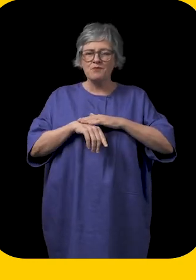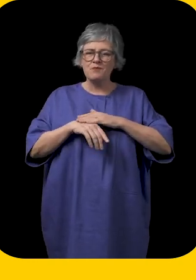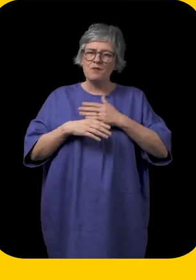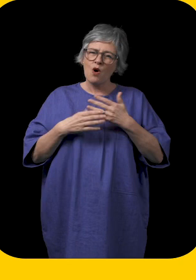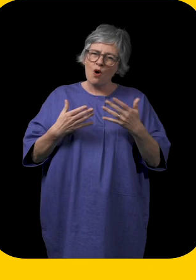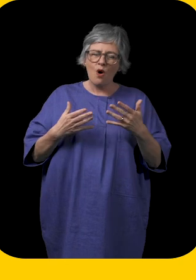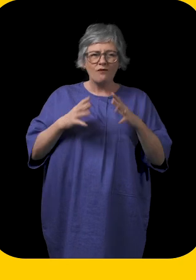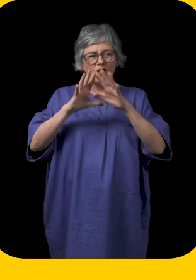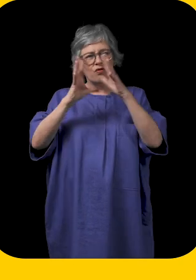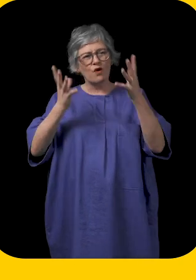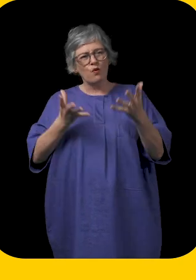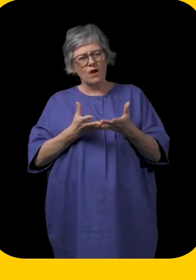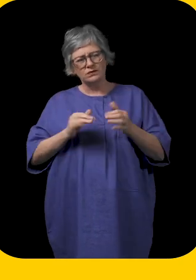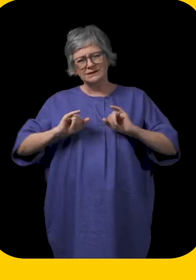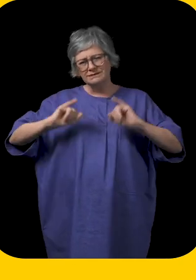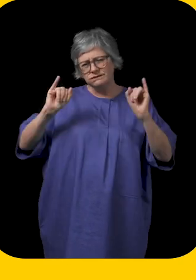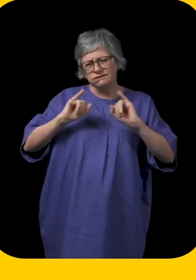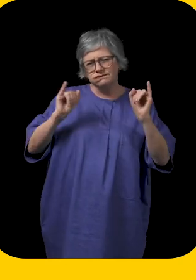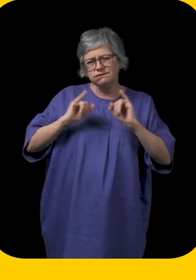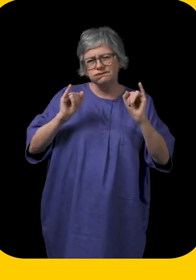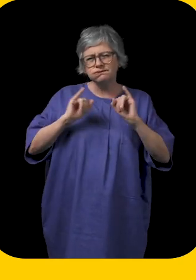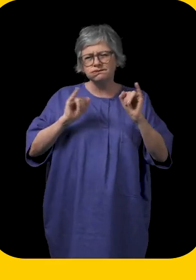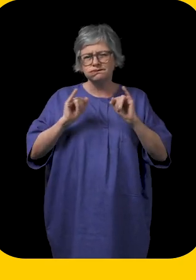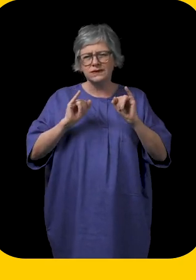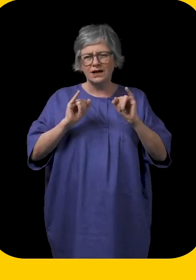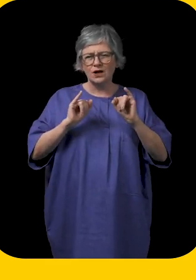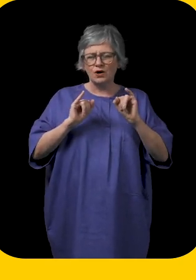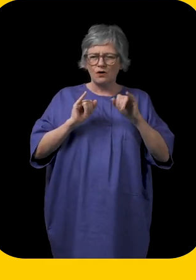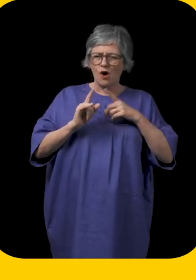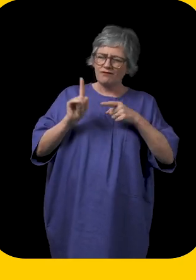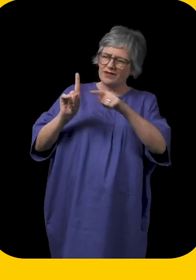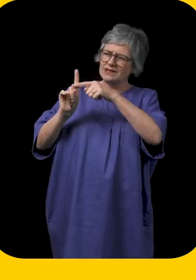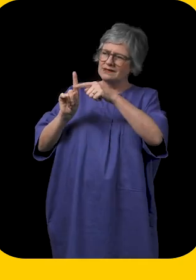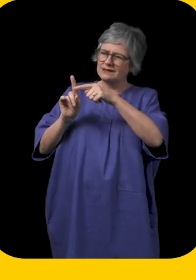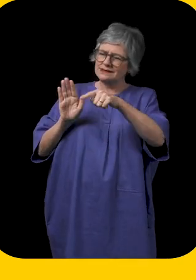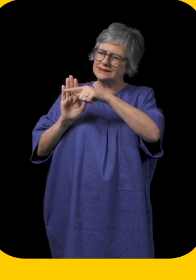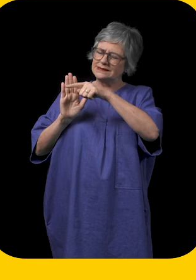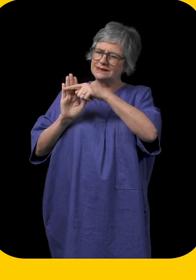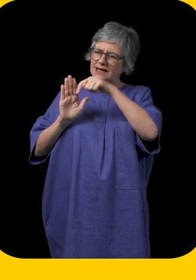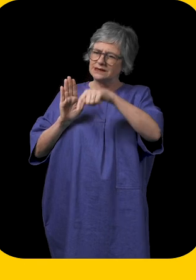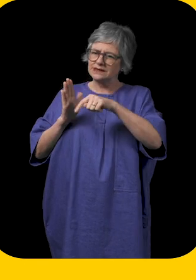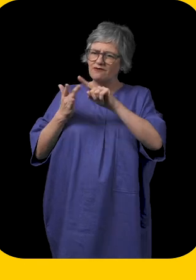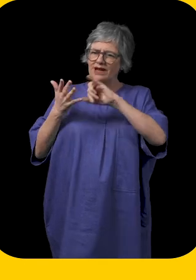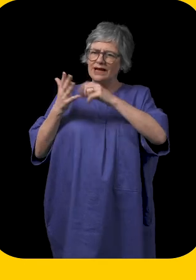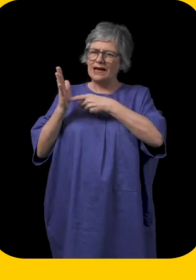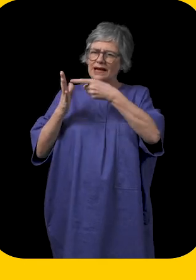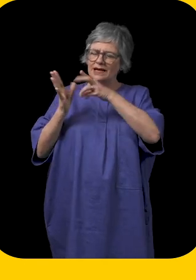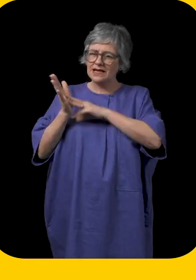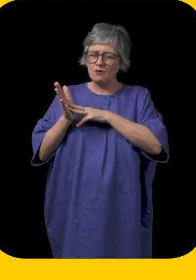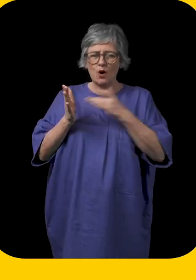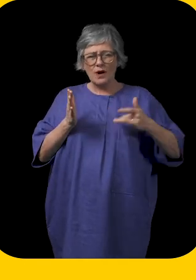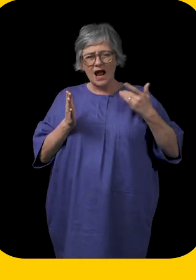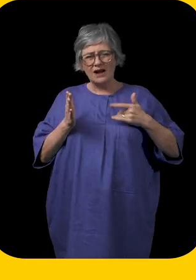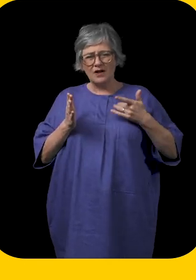know, the war on terror, the rise of Islamophobia, and so they're living in this